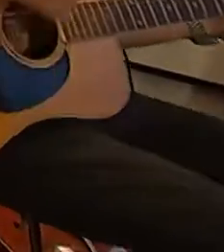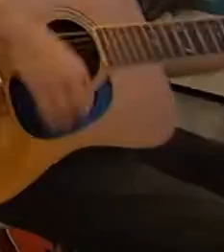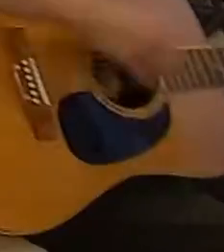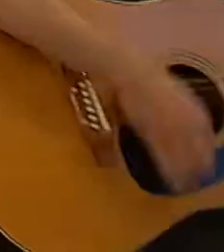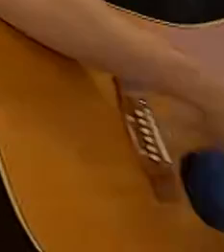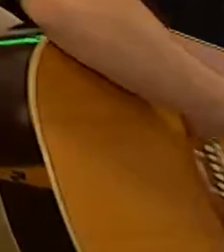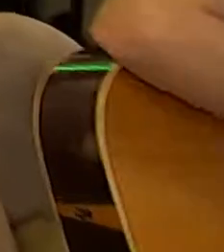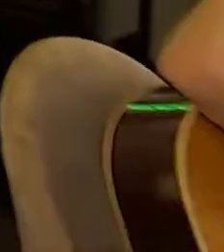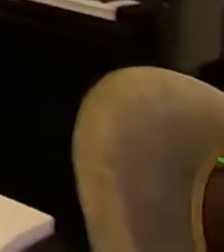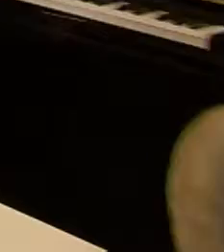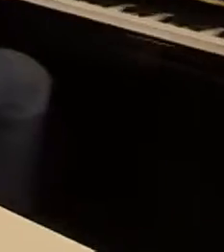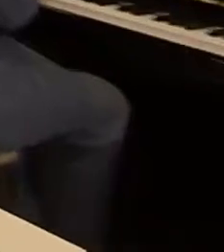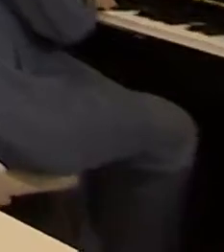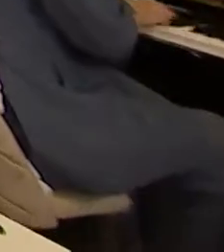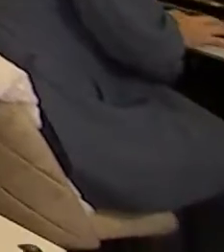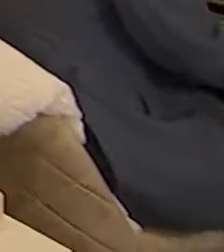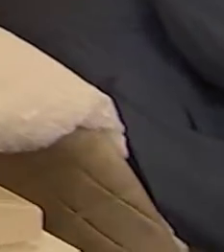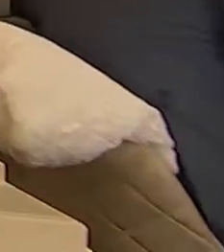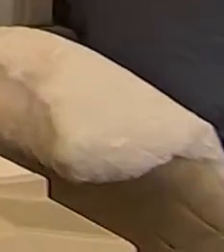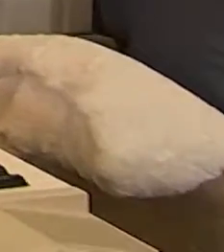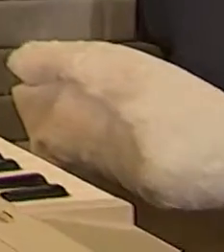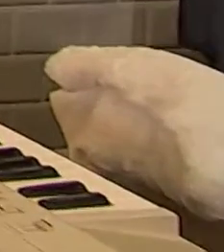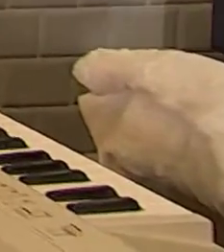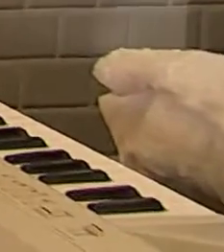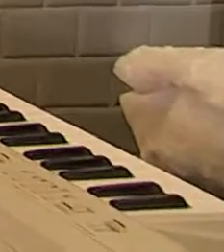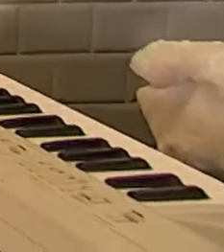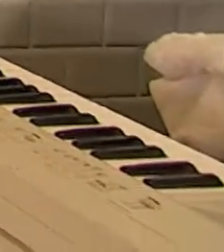bulletproof. I'm not bulletproof.